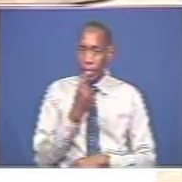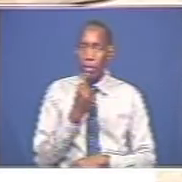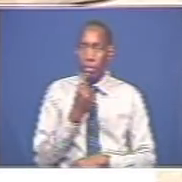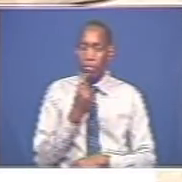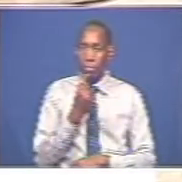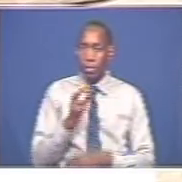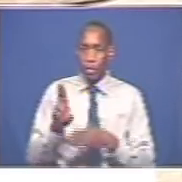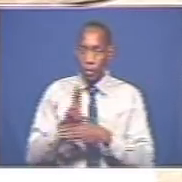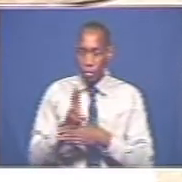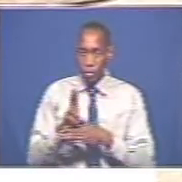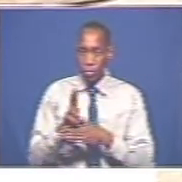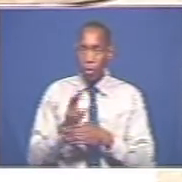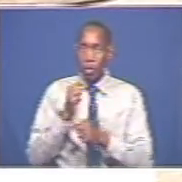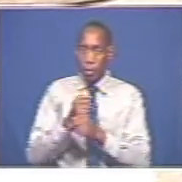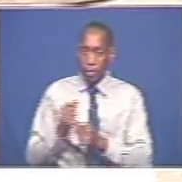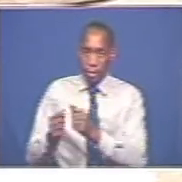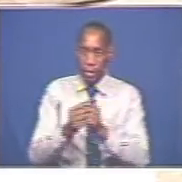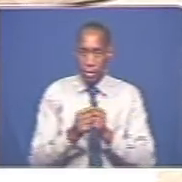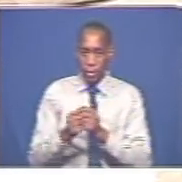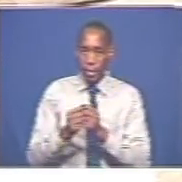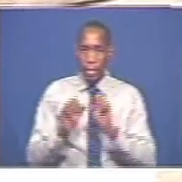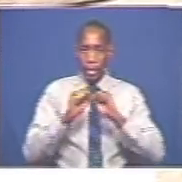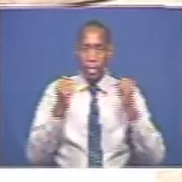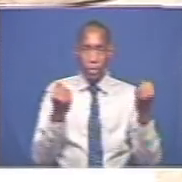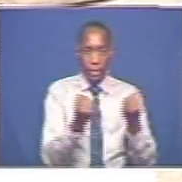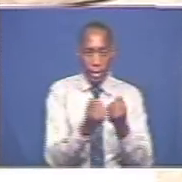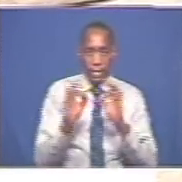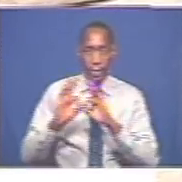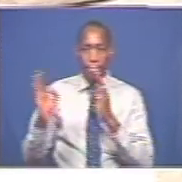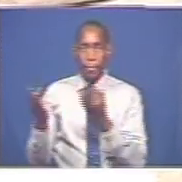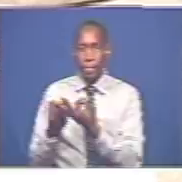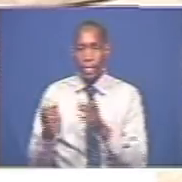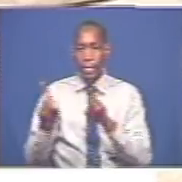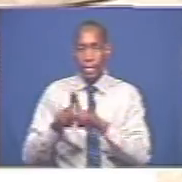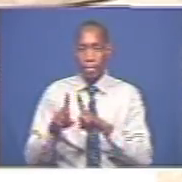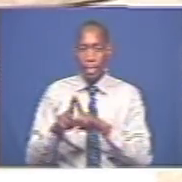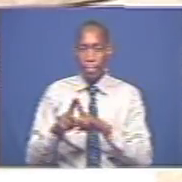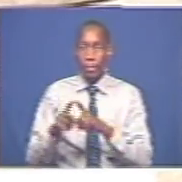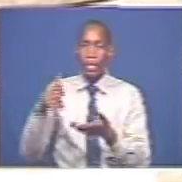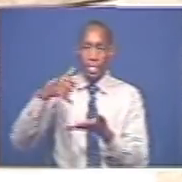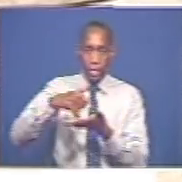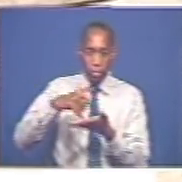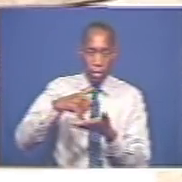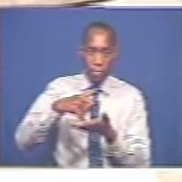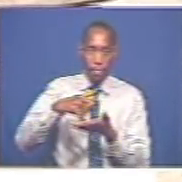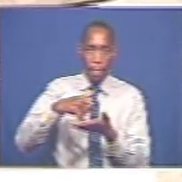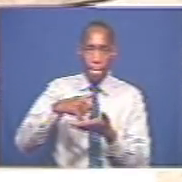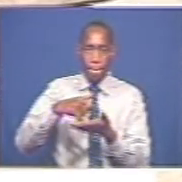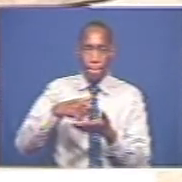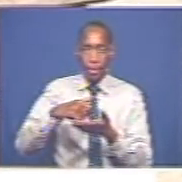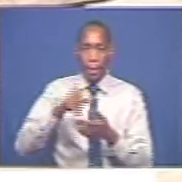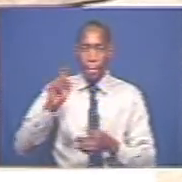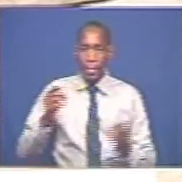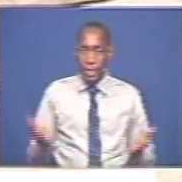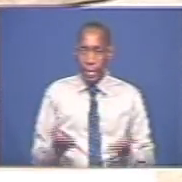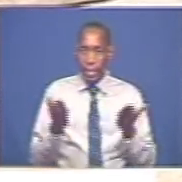are things that go hand in hand. Mm-hmm. And society, family has also to be very hardy in this case, mm-hmm. because they have to encourage the person